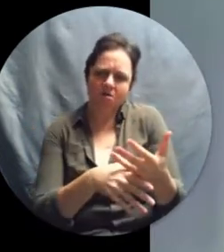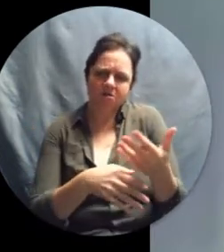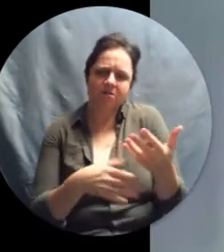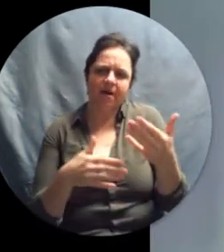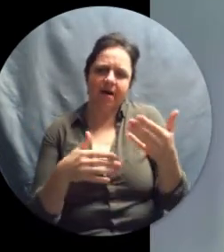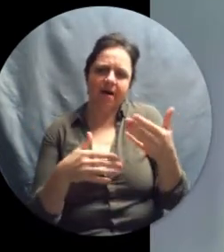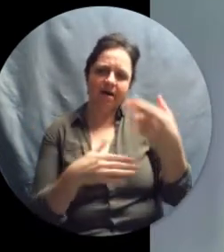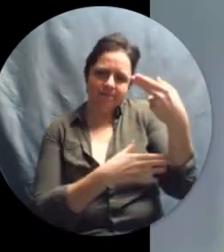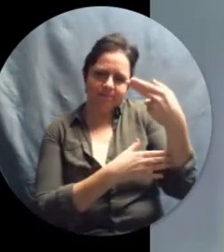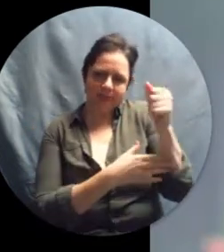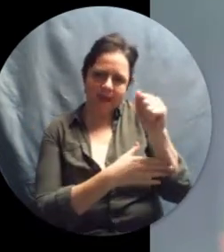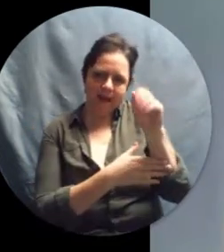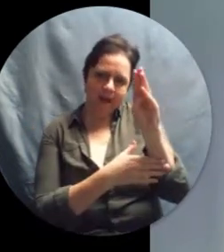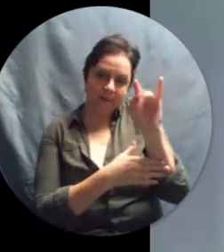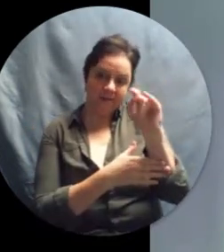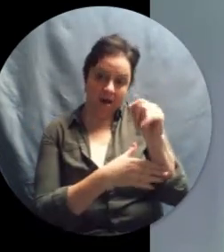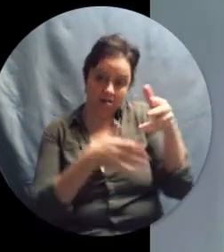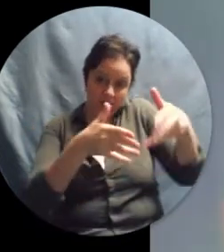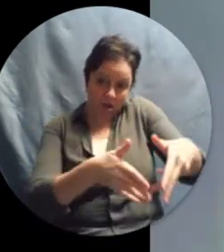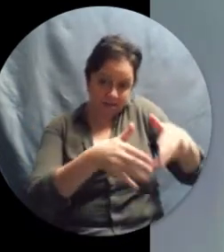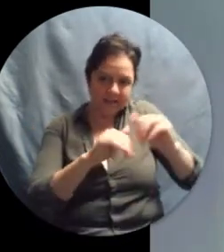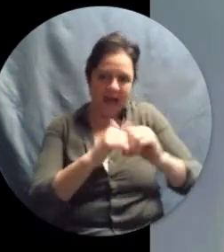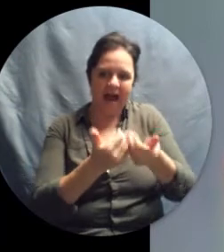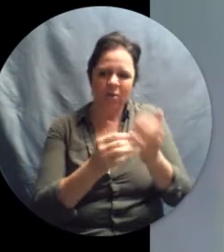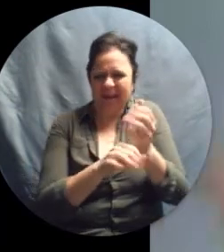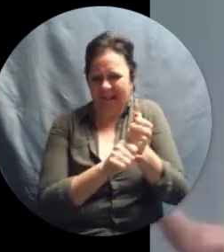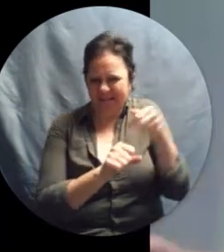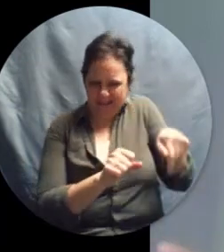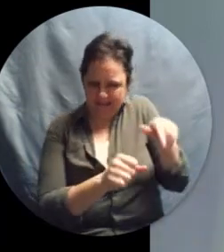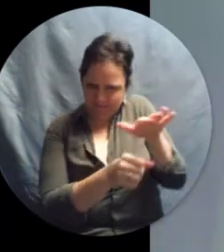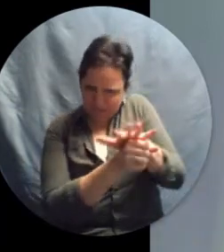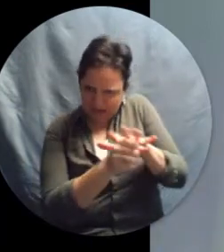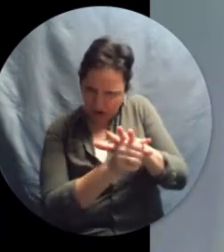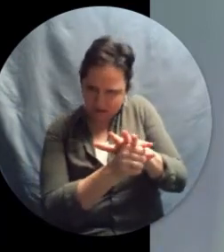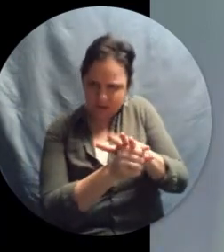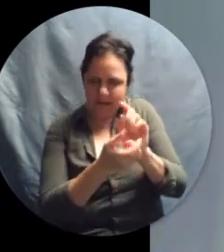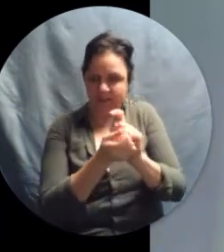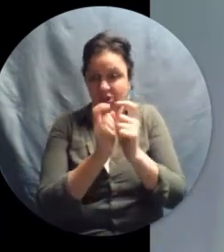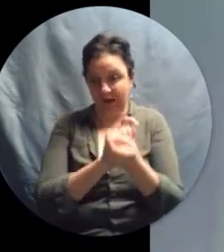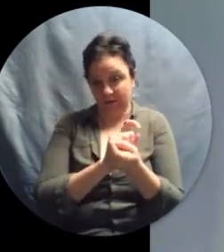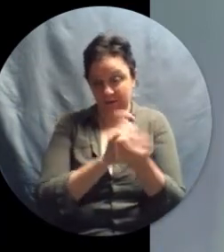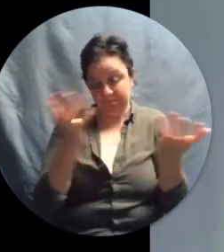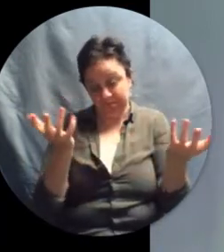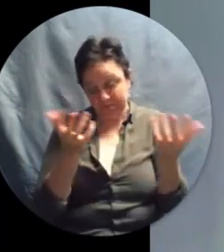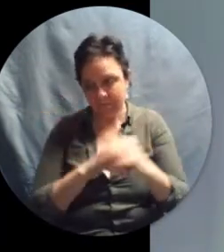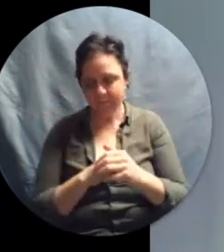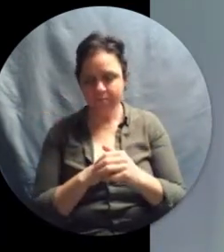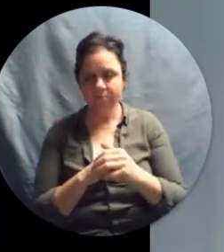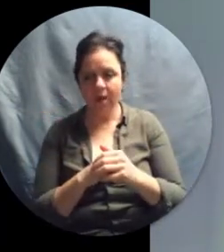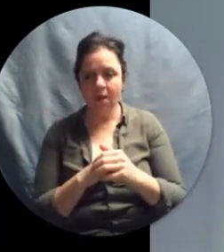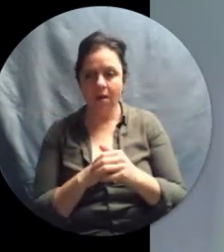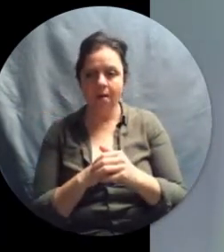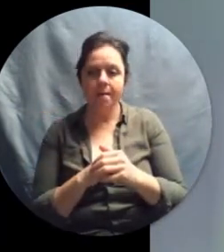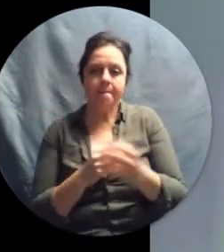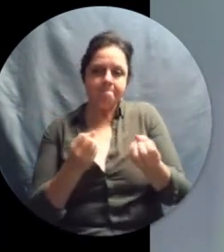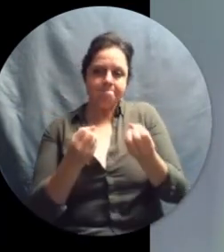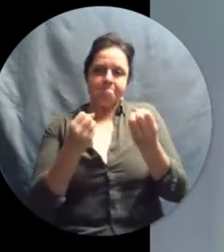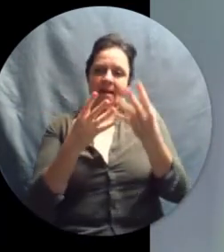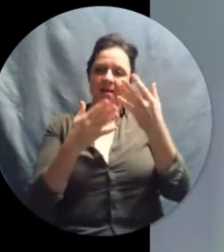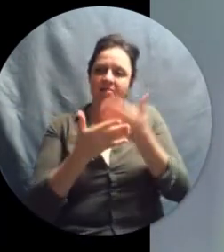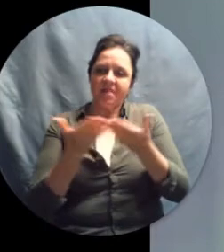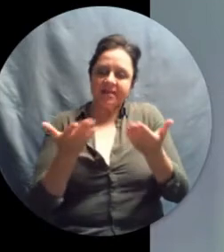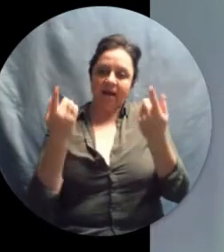How do we wind up with these areas that are being changed? There's a lot of things that can happen to a